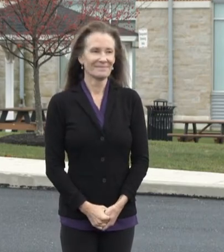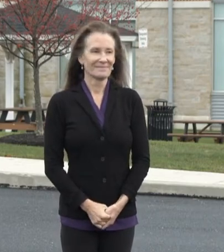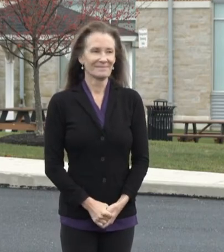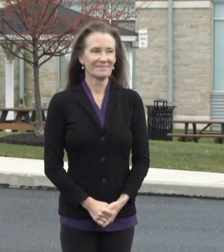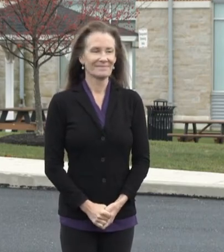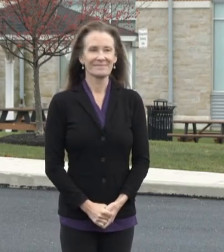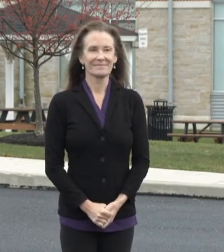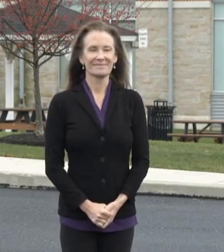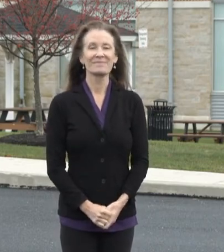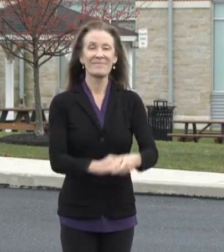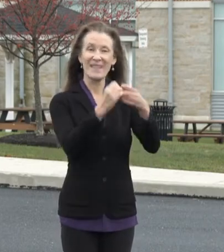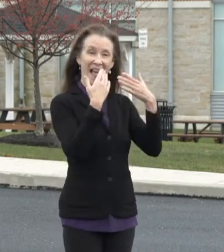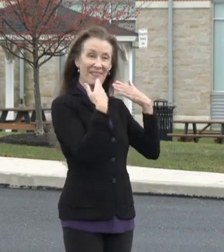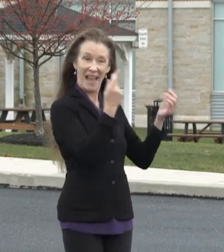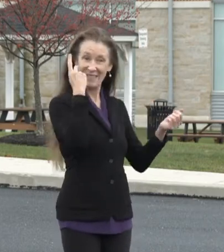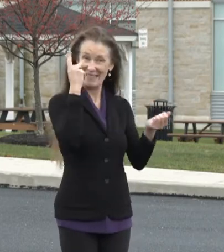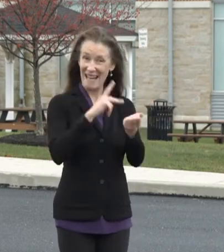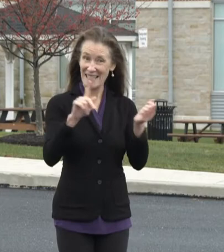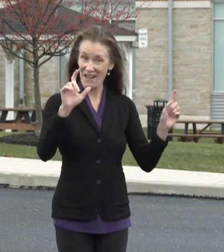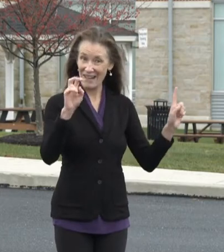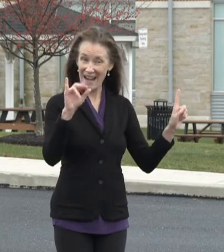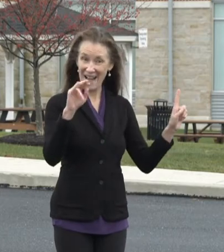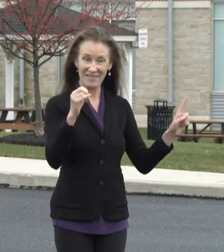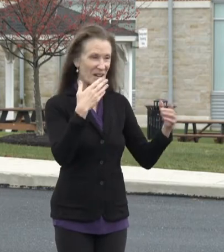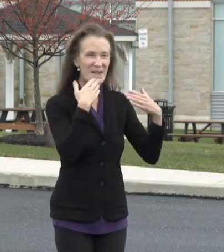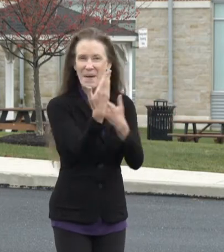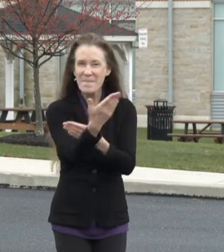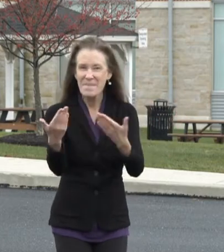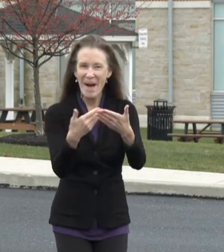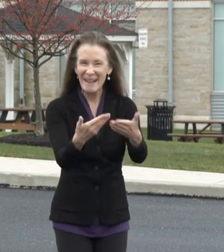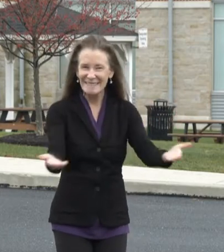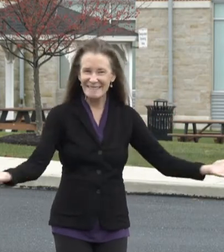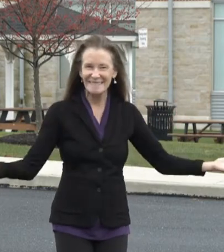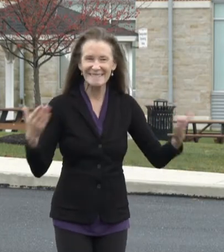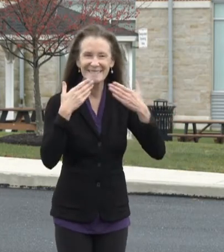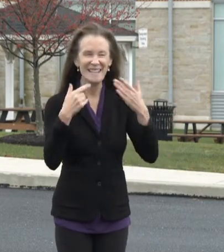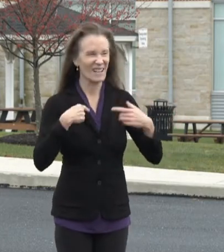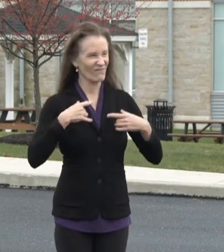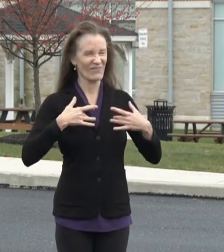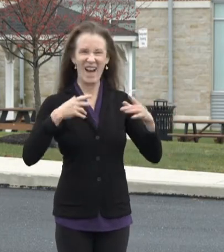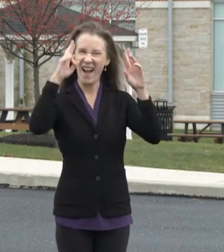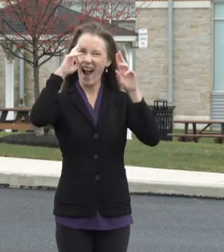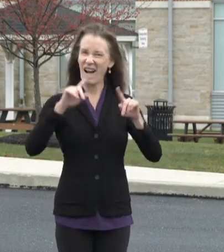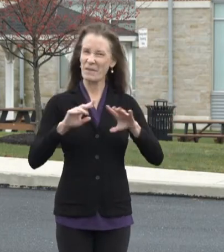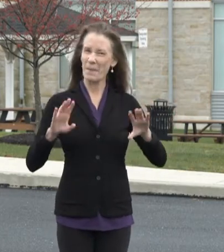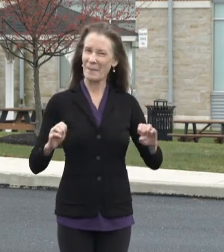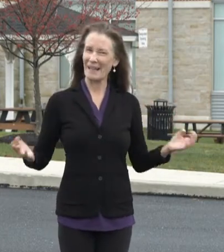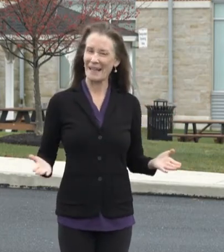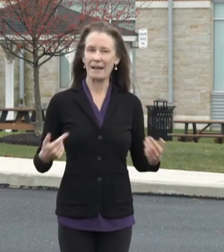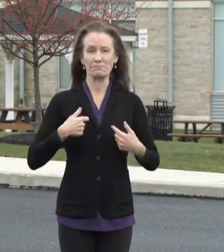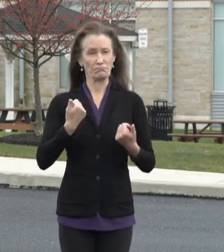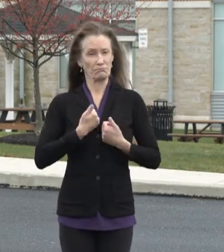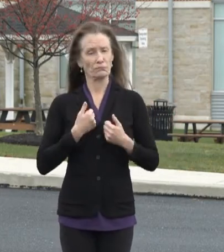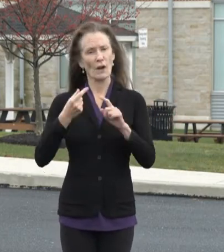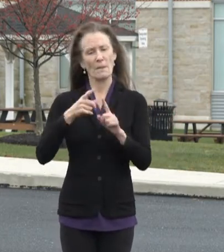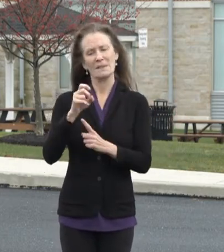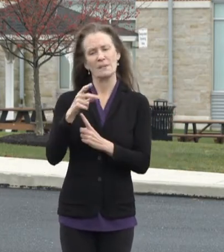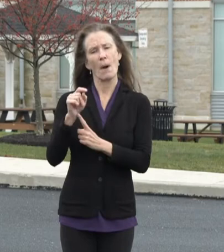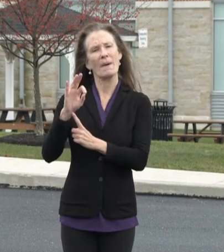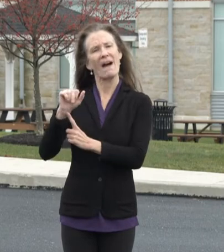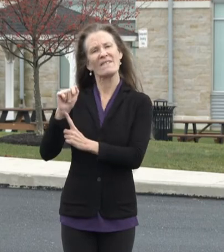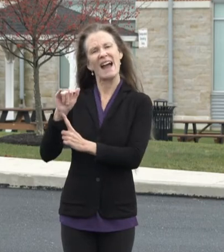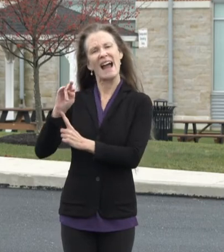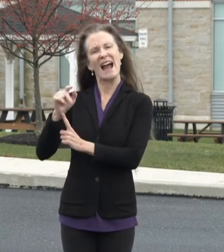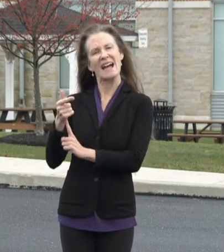Thank you, Secretary Levine. Good morning, everyone. It's an honor to be here on behalf of the Department of Aging to recognize the